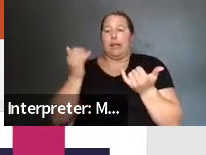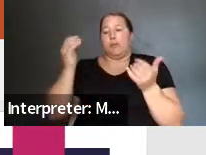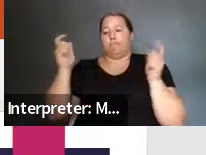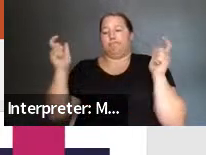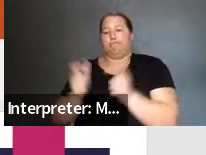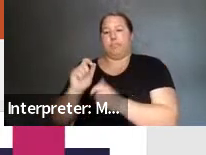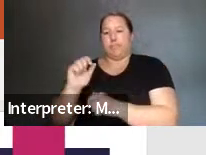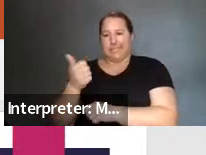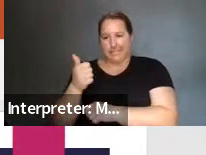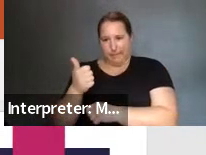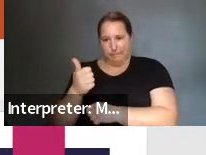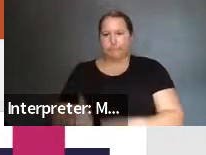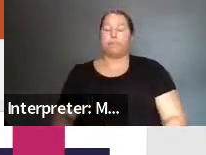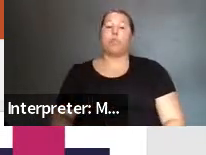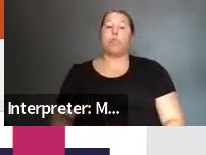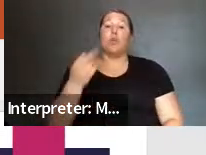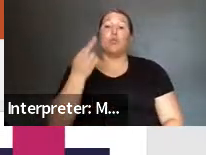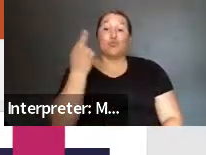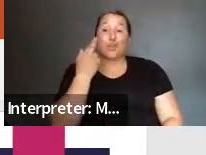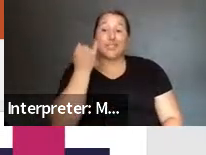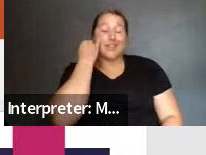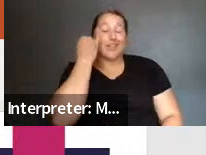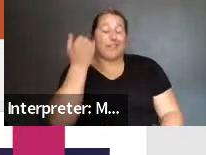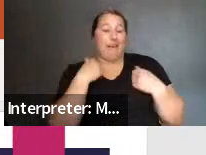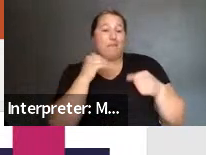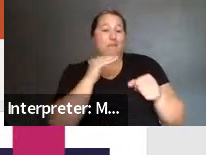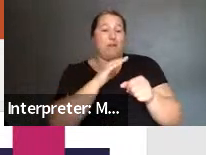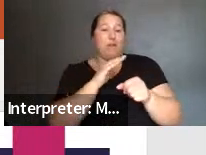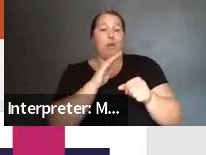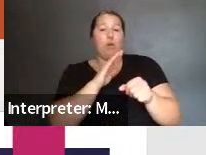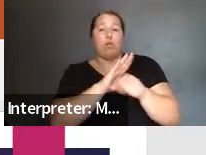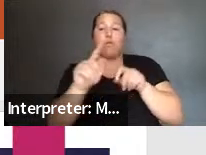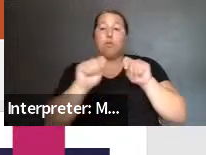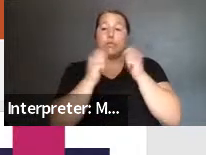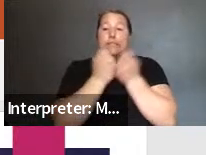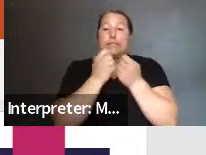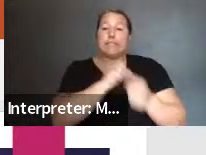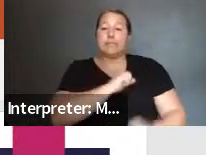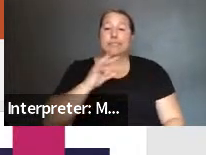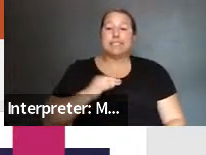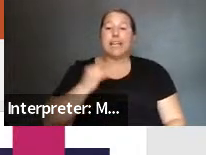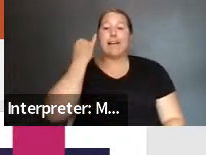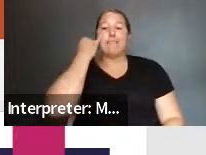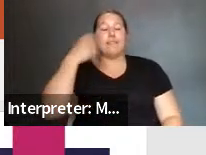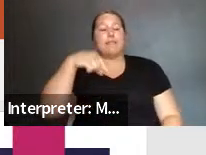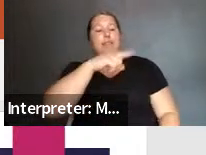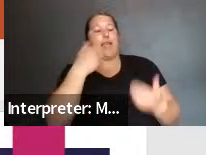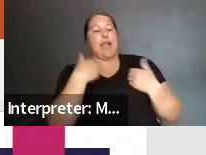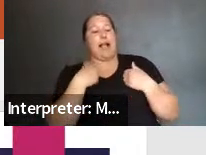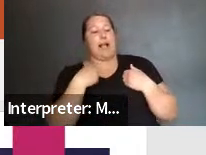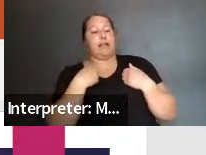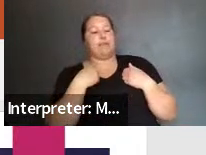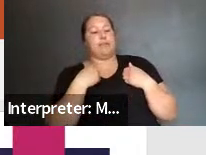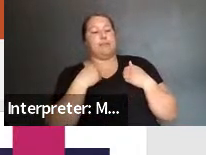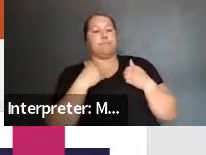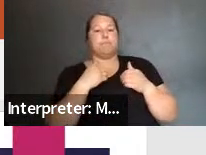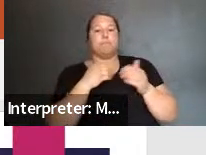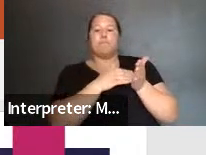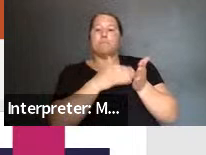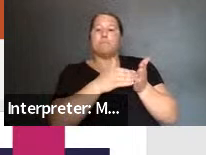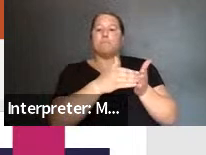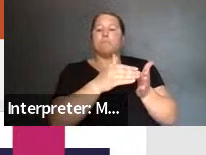that is if you have a full team staff and they have regular hours, you need less on-call social